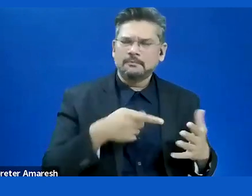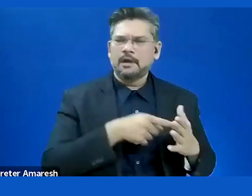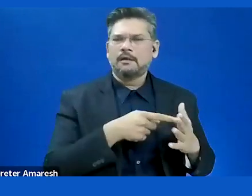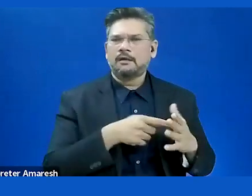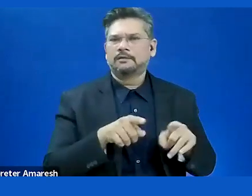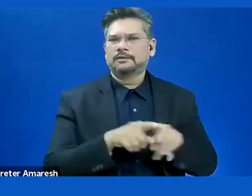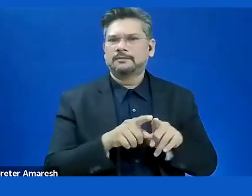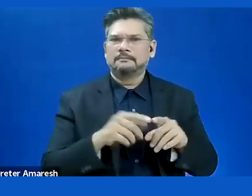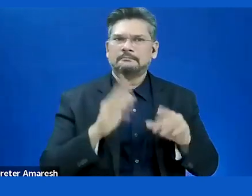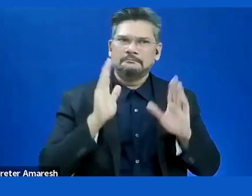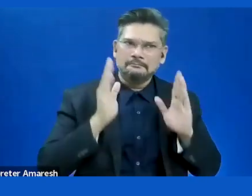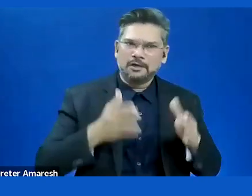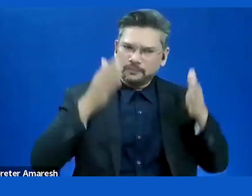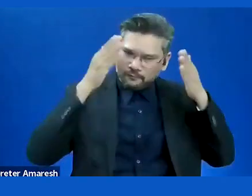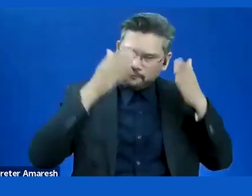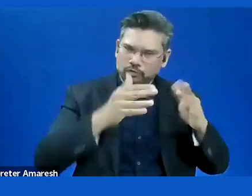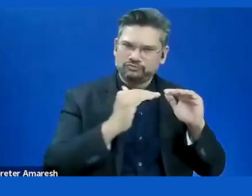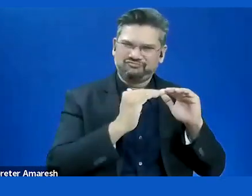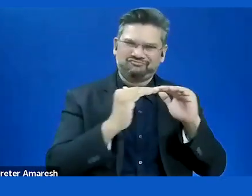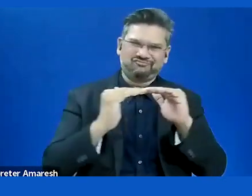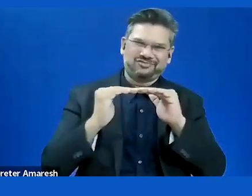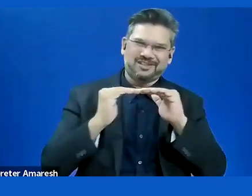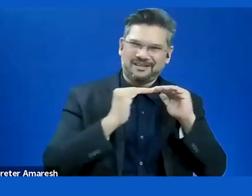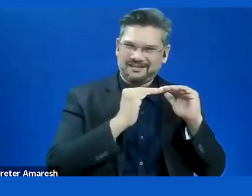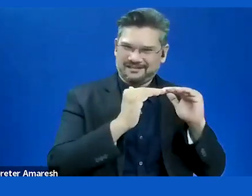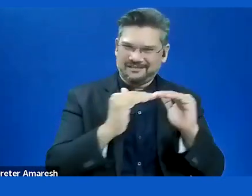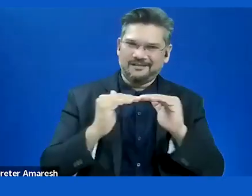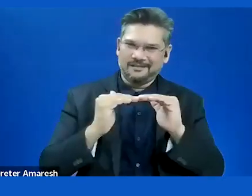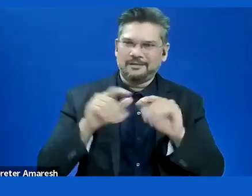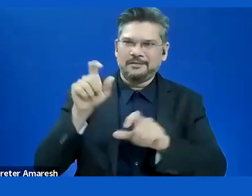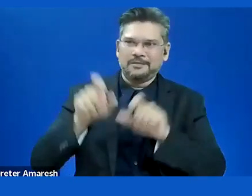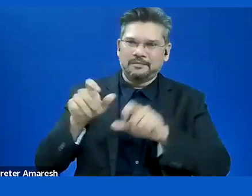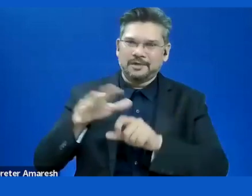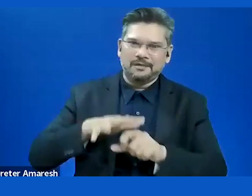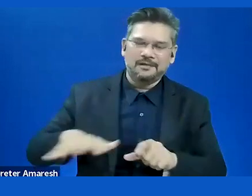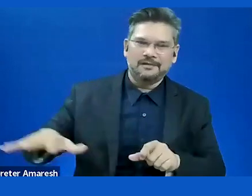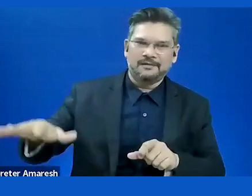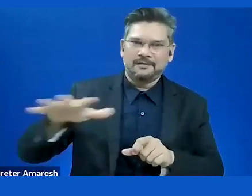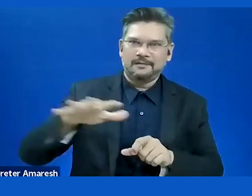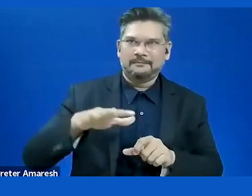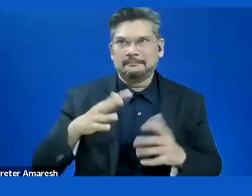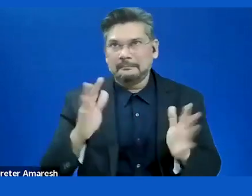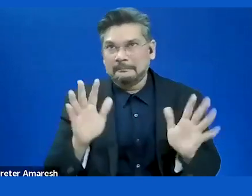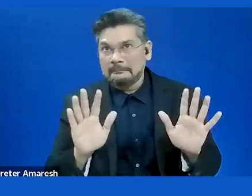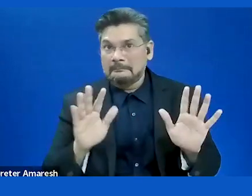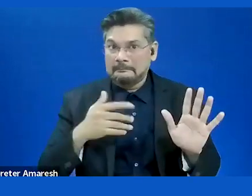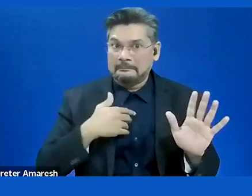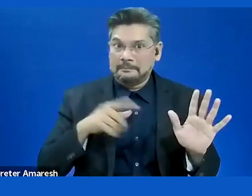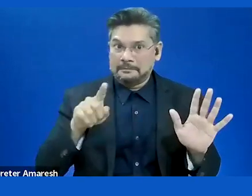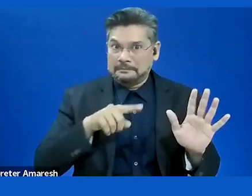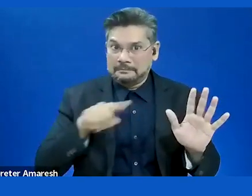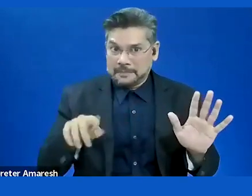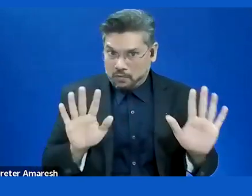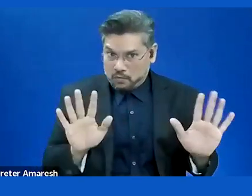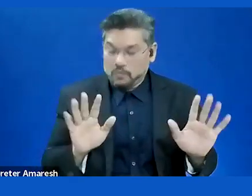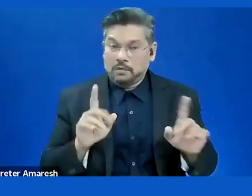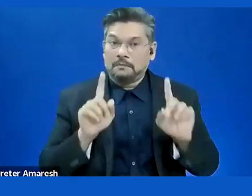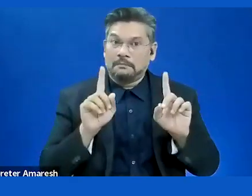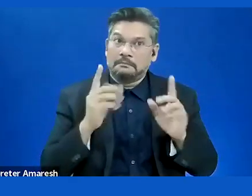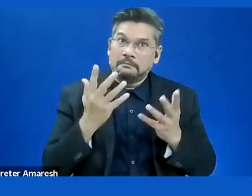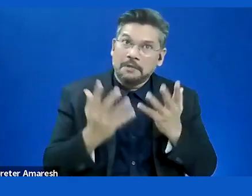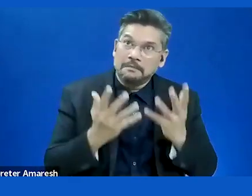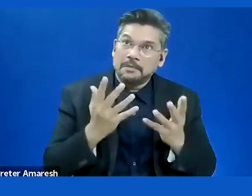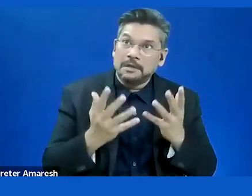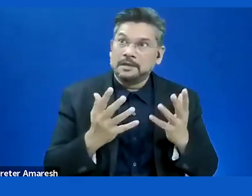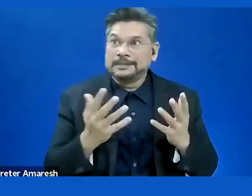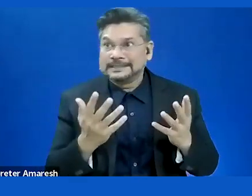to prioritize users over, and I'm not going to say it wrong, but over developers and then over browser